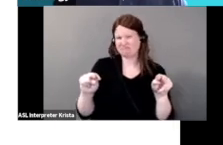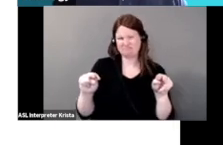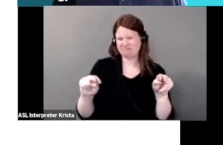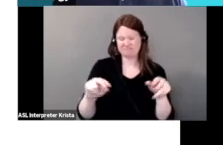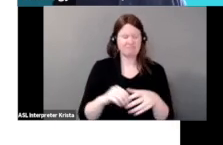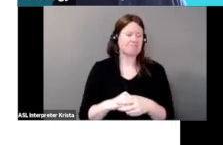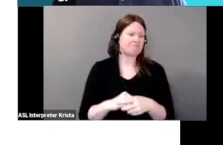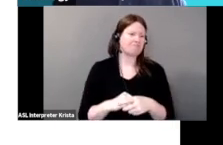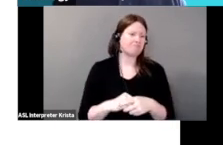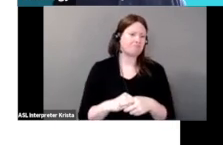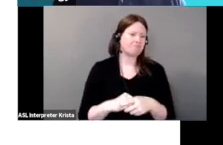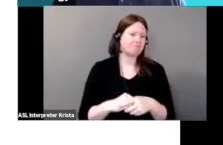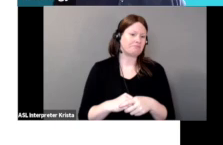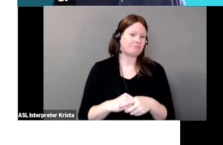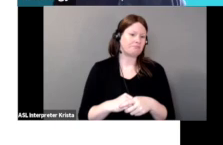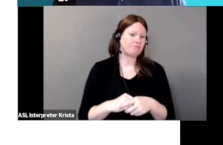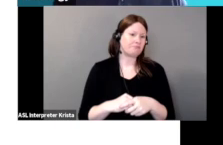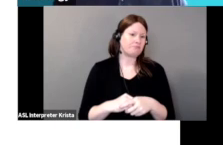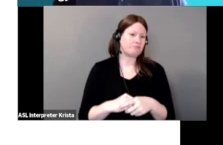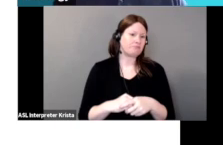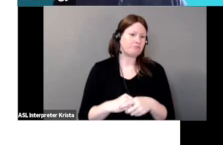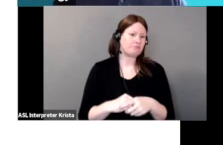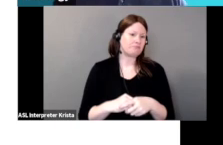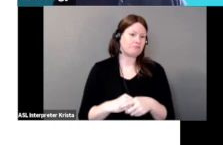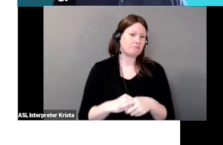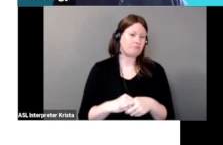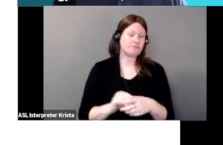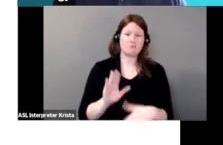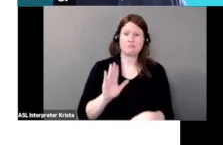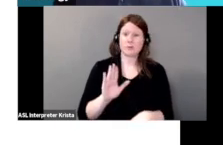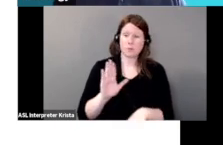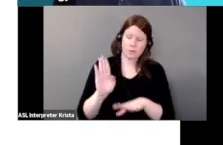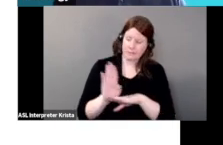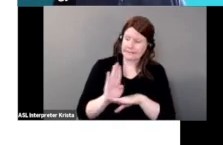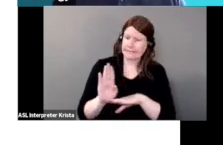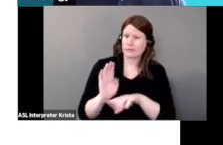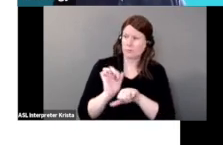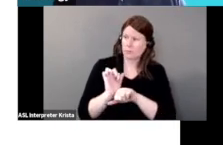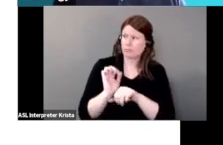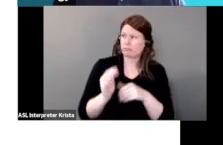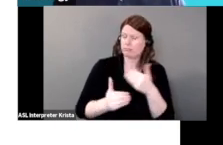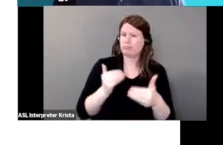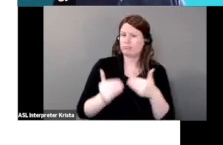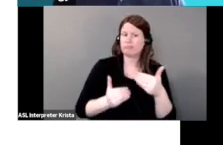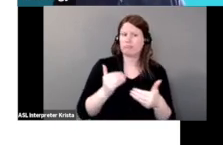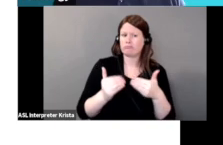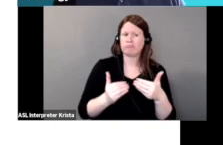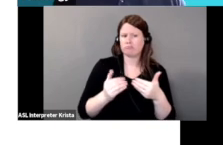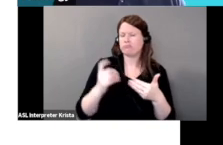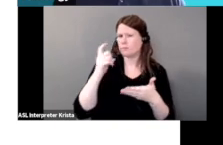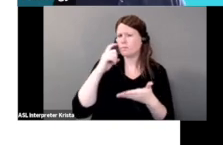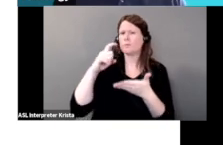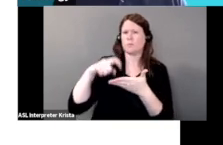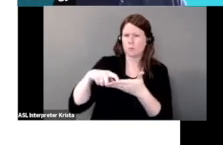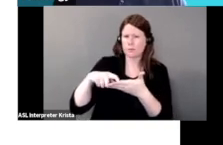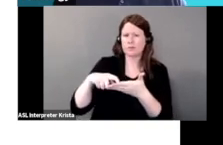In the general course of your trade, you will come across the people who are infringing on your